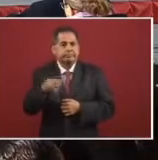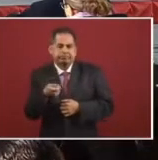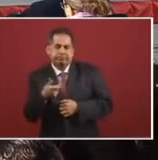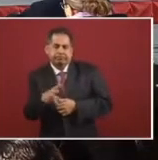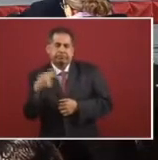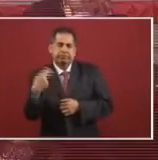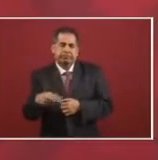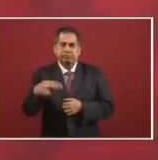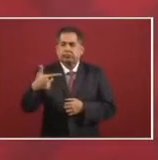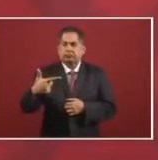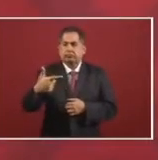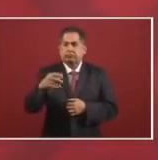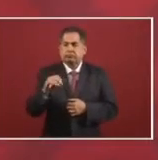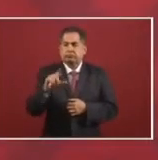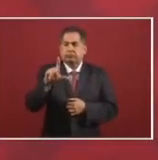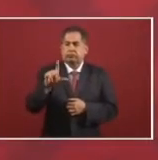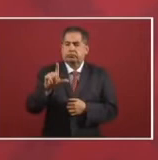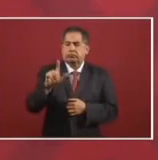¿Por qué?